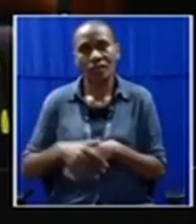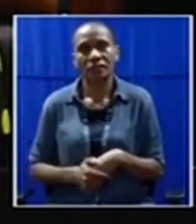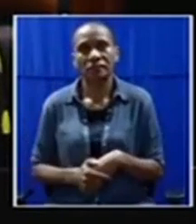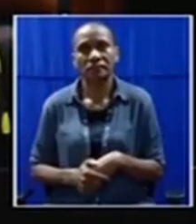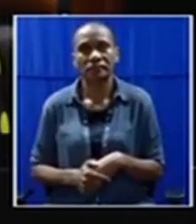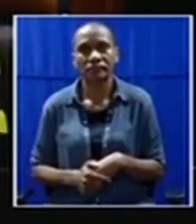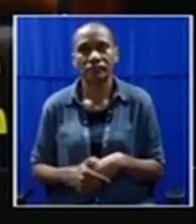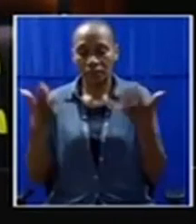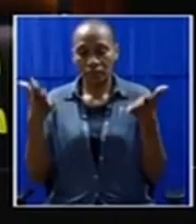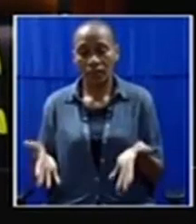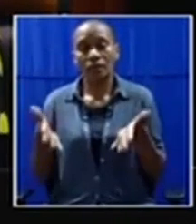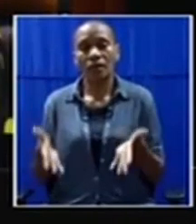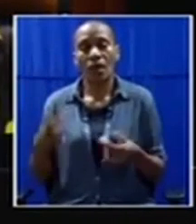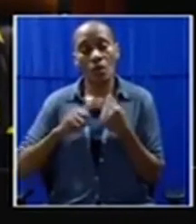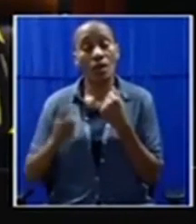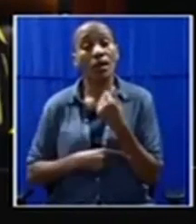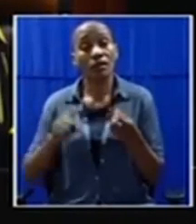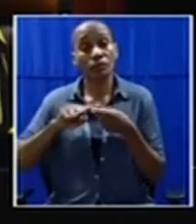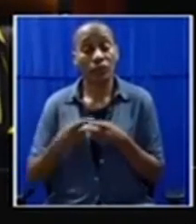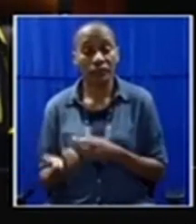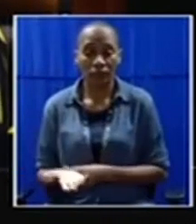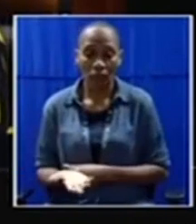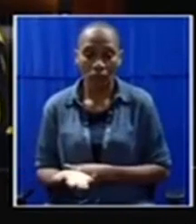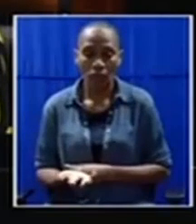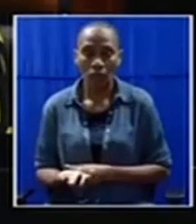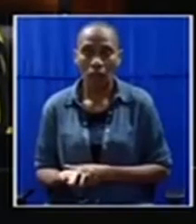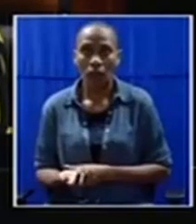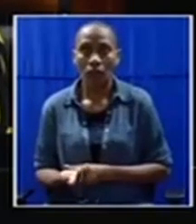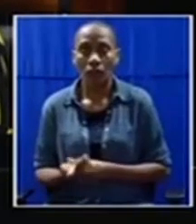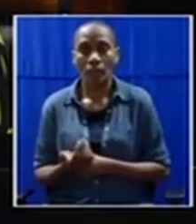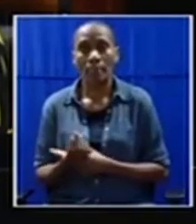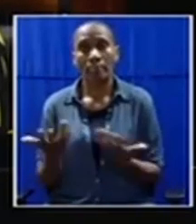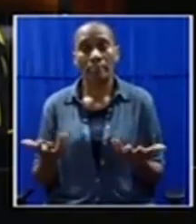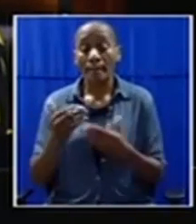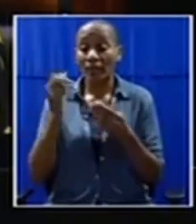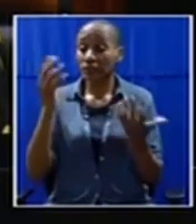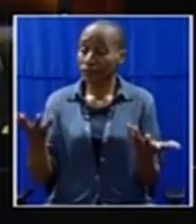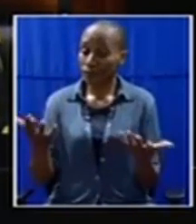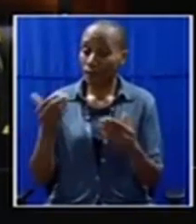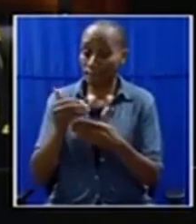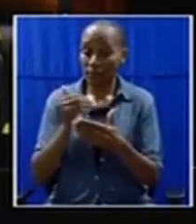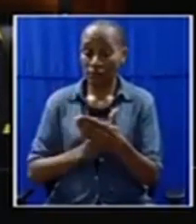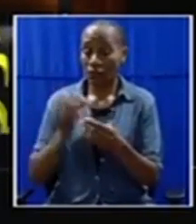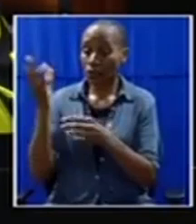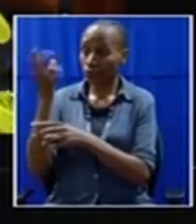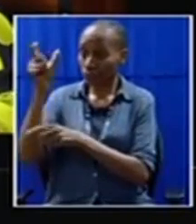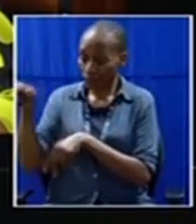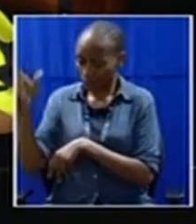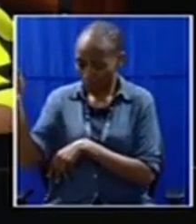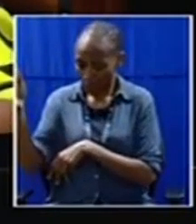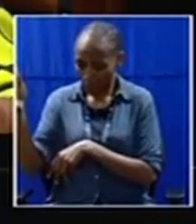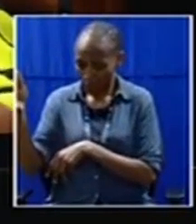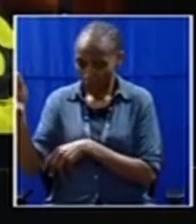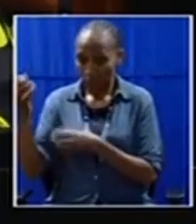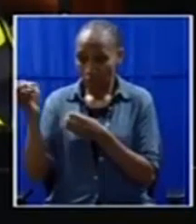We're now coming to the last item on the order paper, but before, Madam Speaker, I give